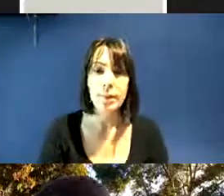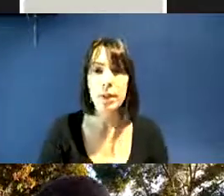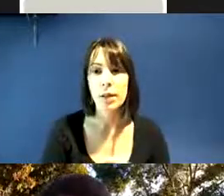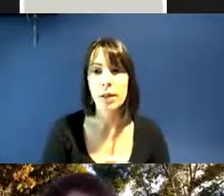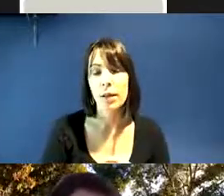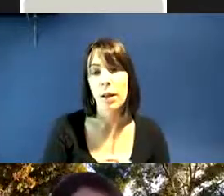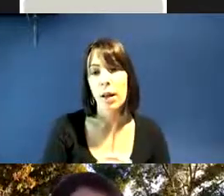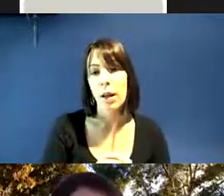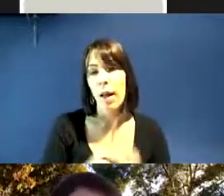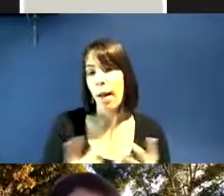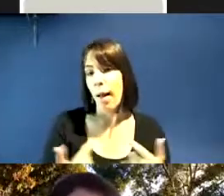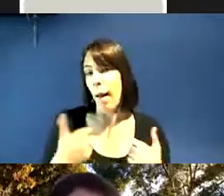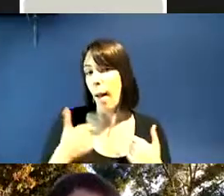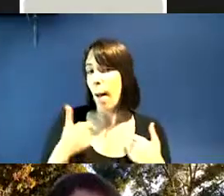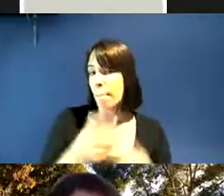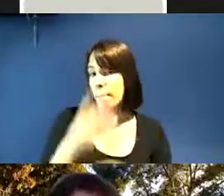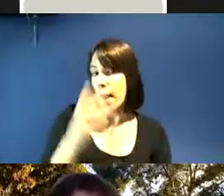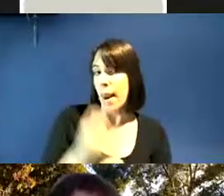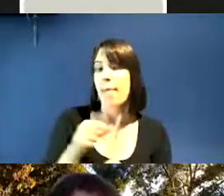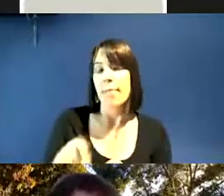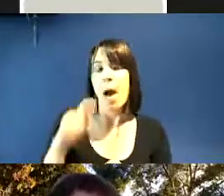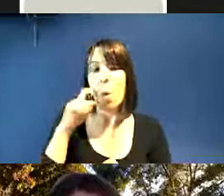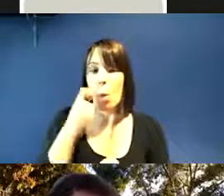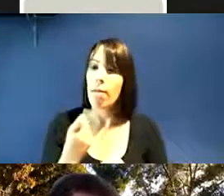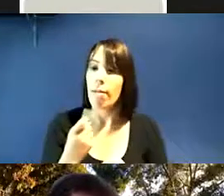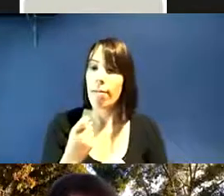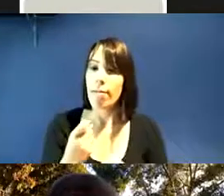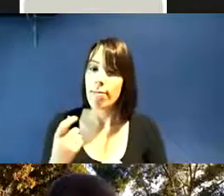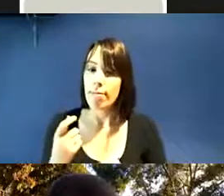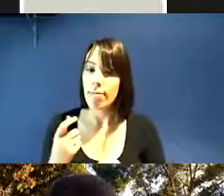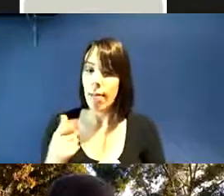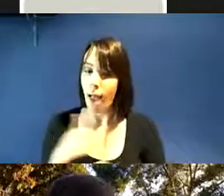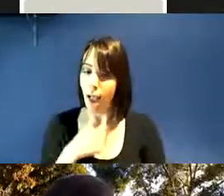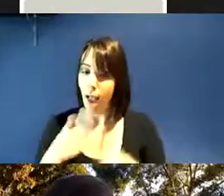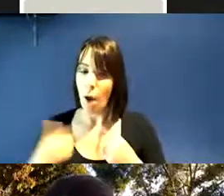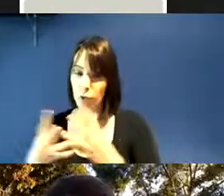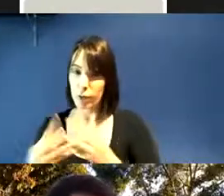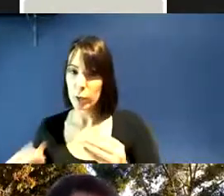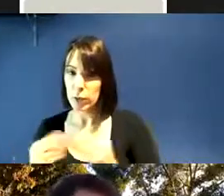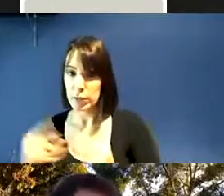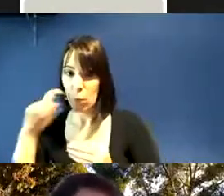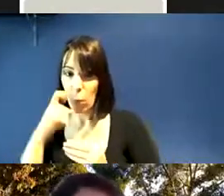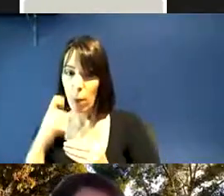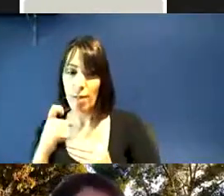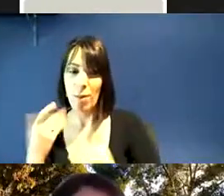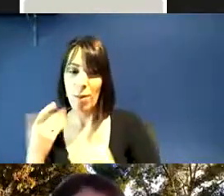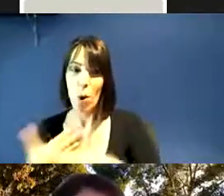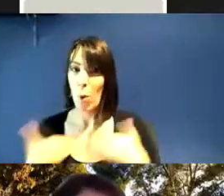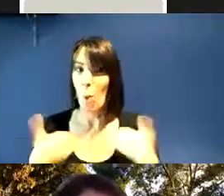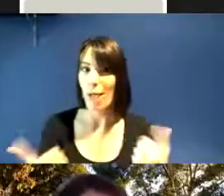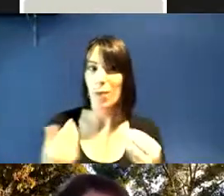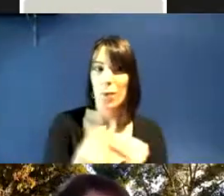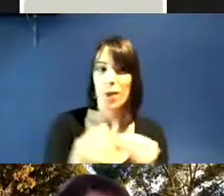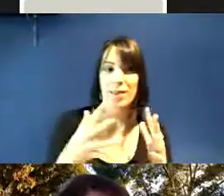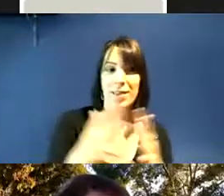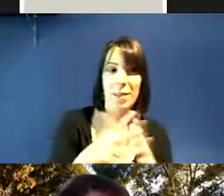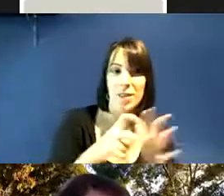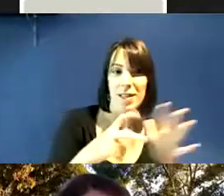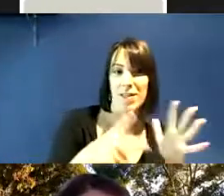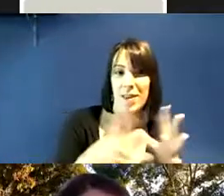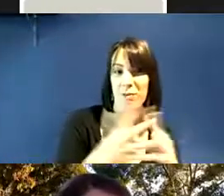We believe it will complement the resources that WDV is launching today. So I'll hand over to Mel to tell us a bit more about the project.